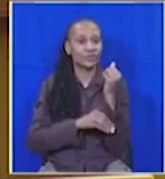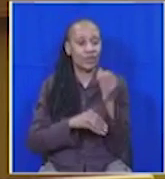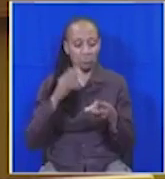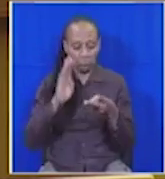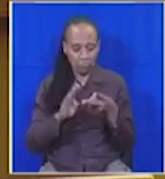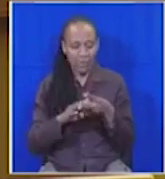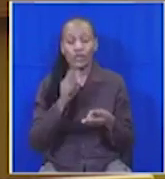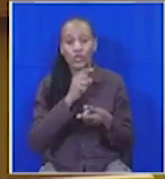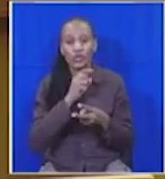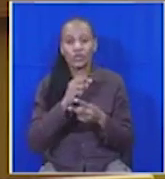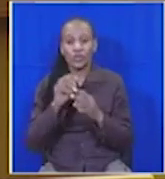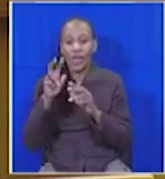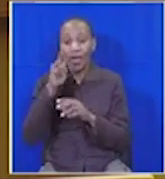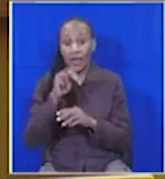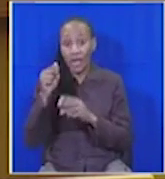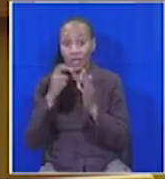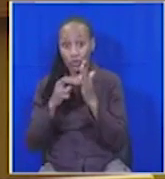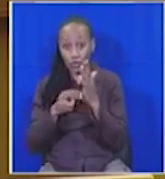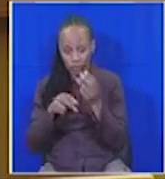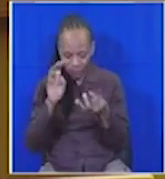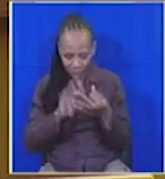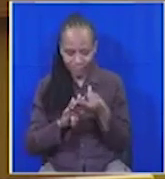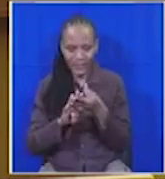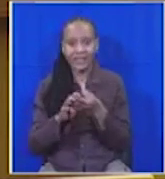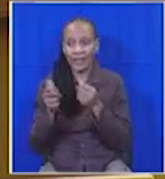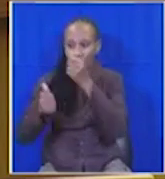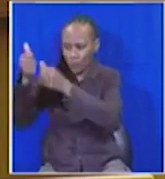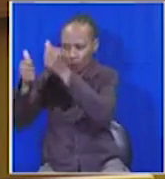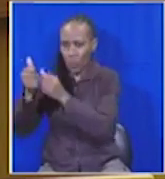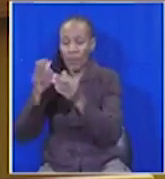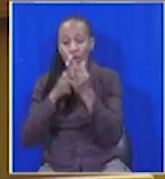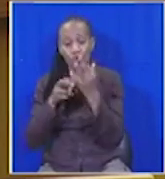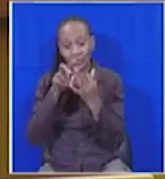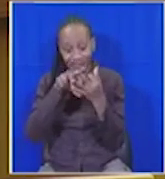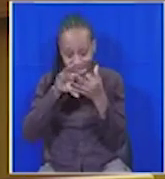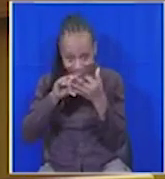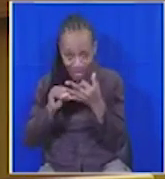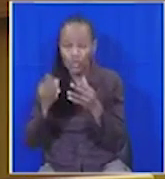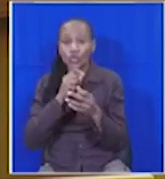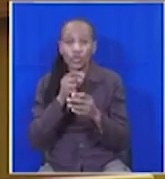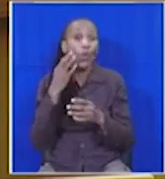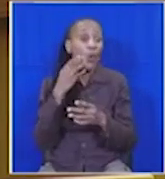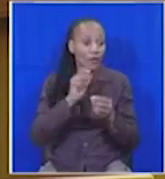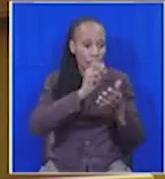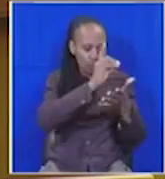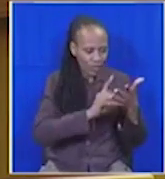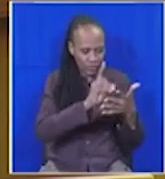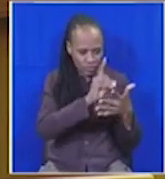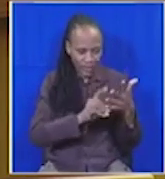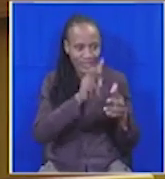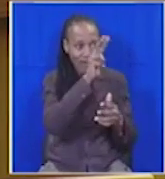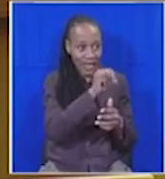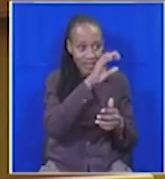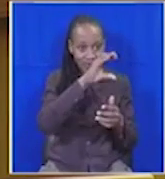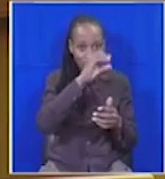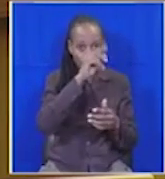Parliament's assembly rules as well as the Senate rules to draft the first NCOP and National Assembly rules